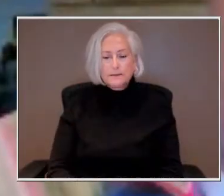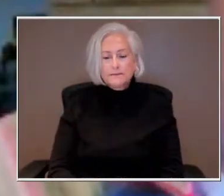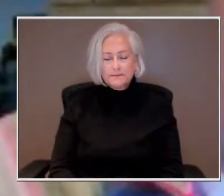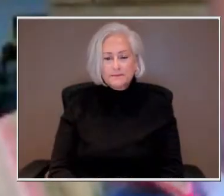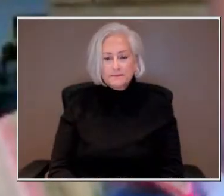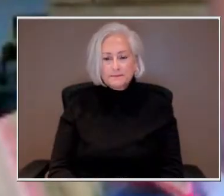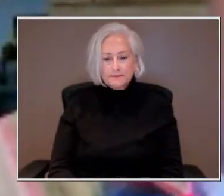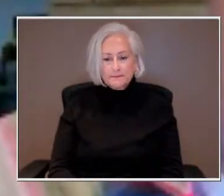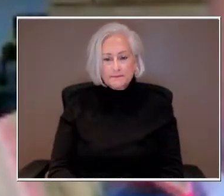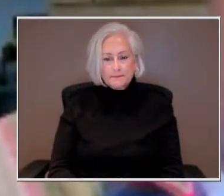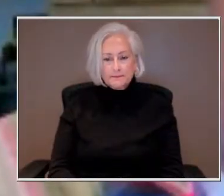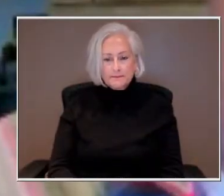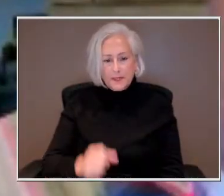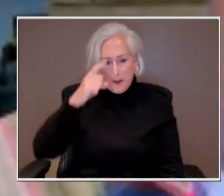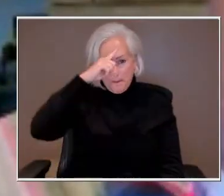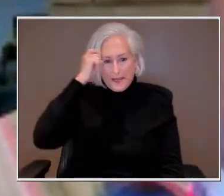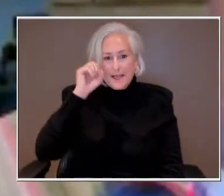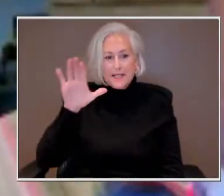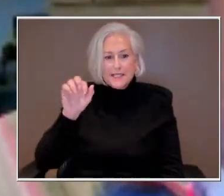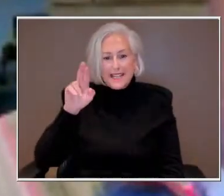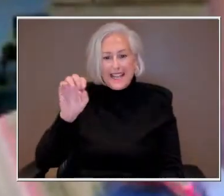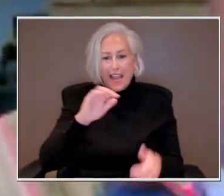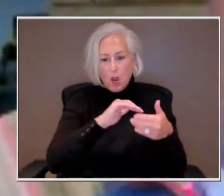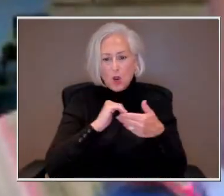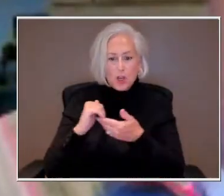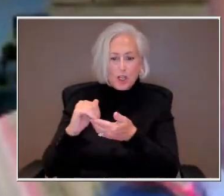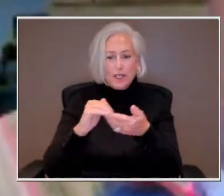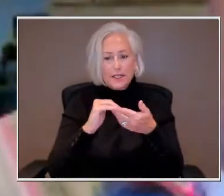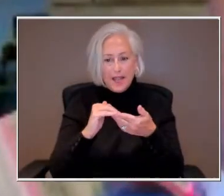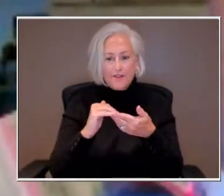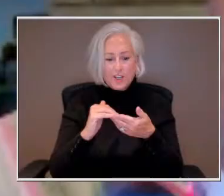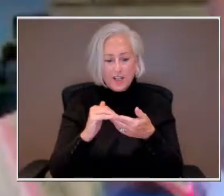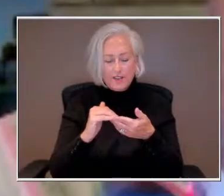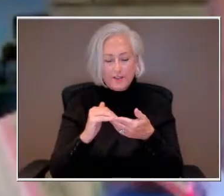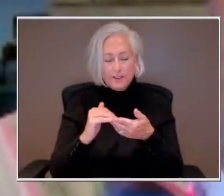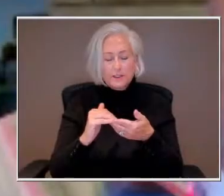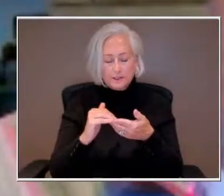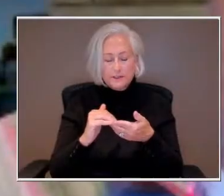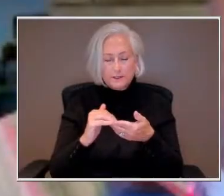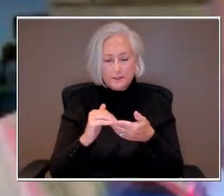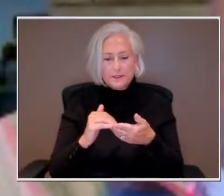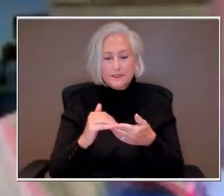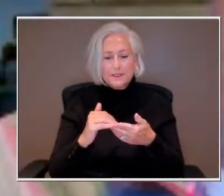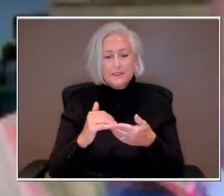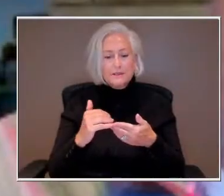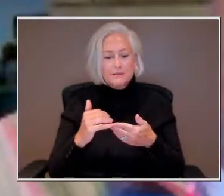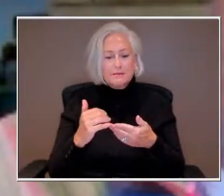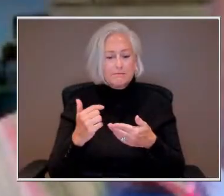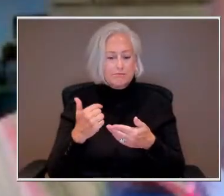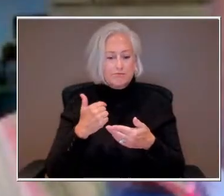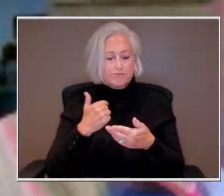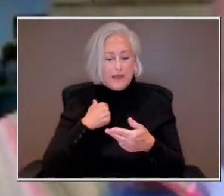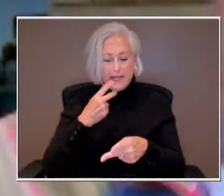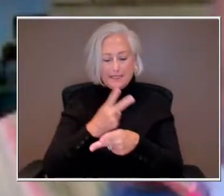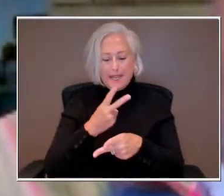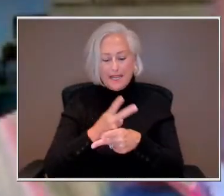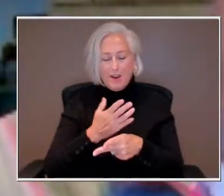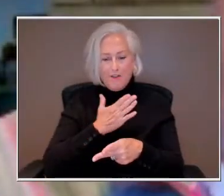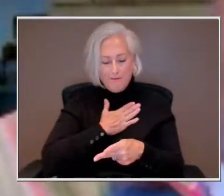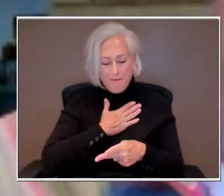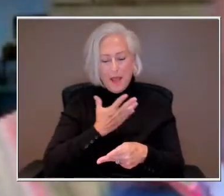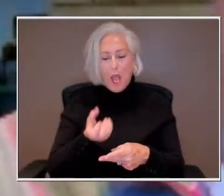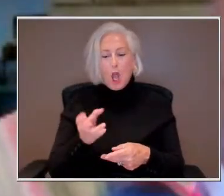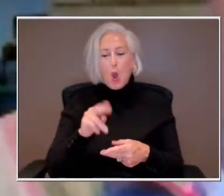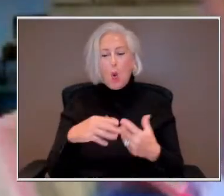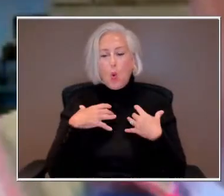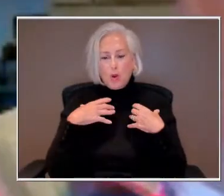think, because the Care Collaborative, it's got me to the point where I'm more apt to take care of my own health than I am